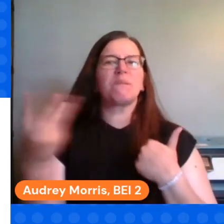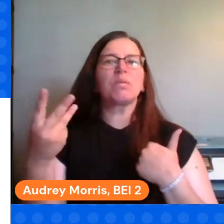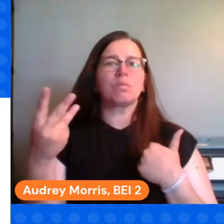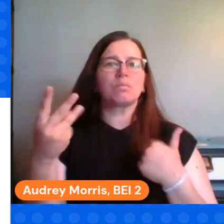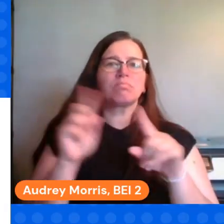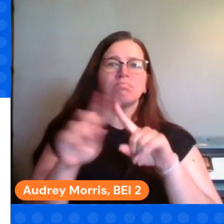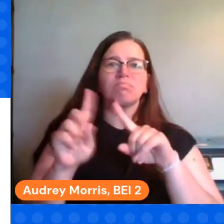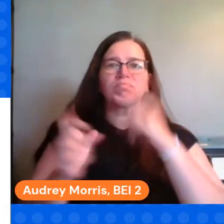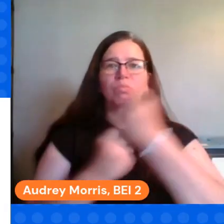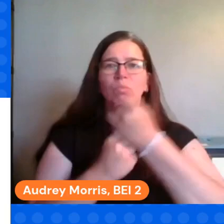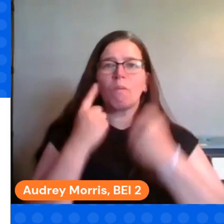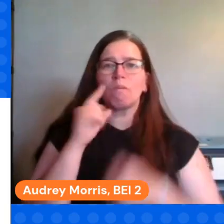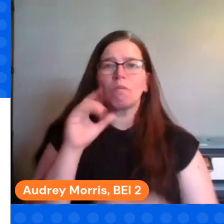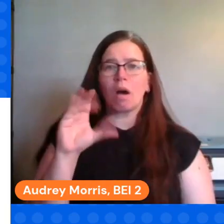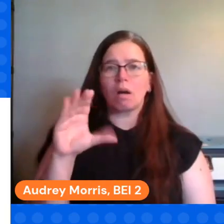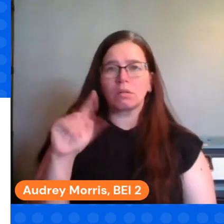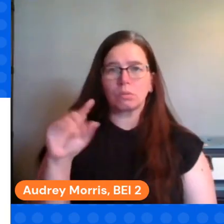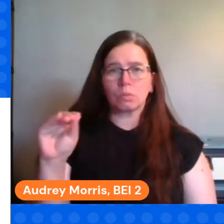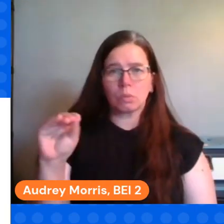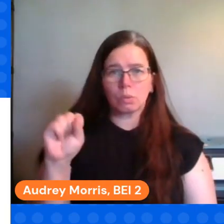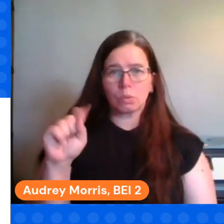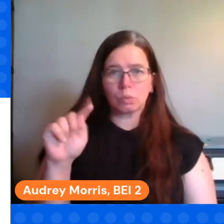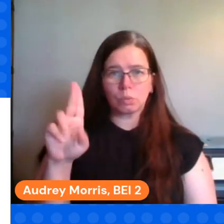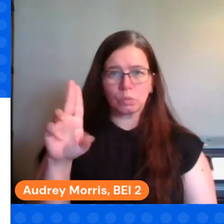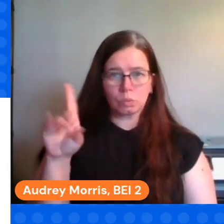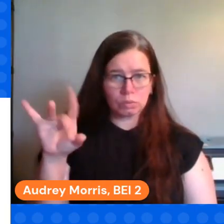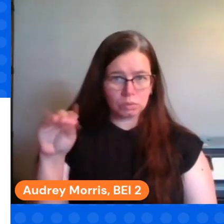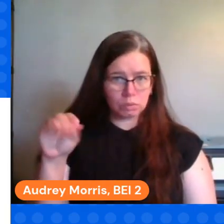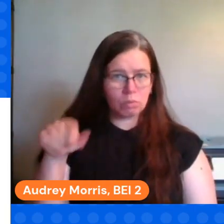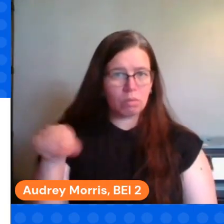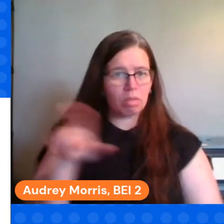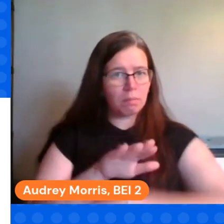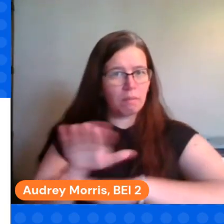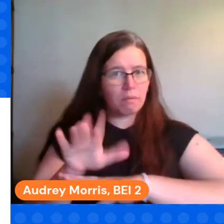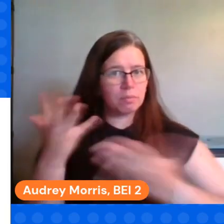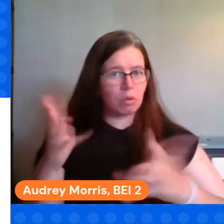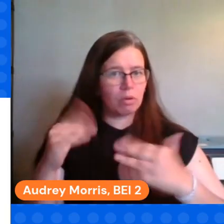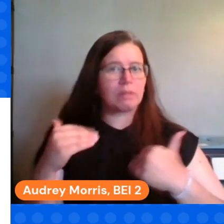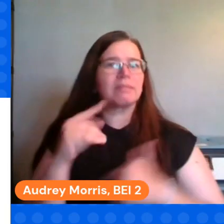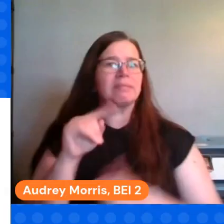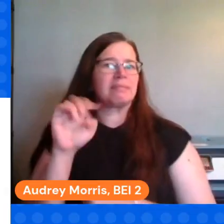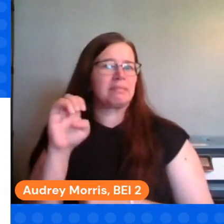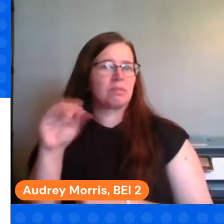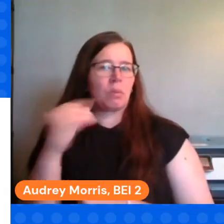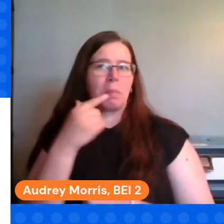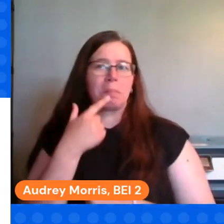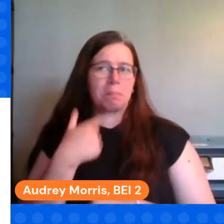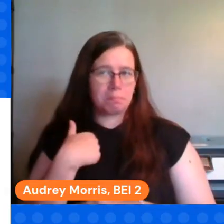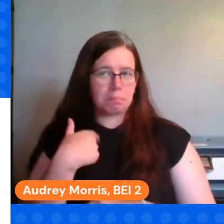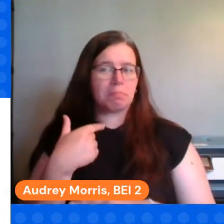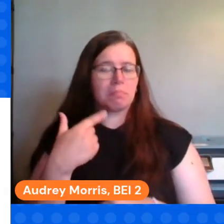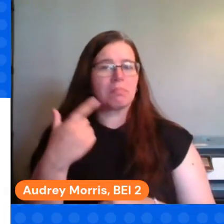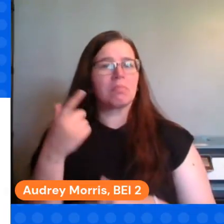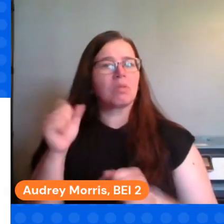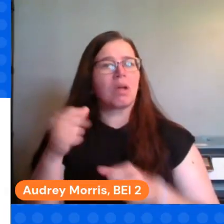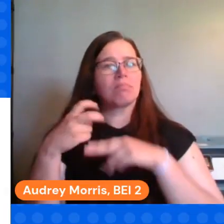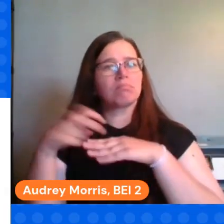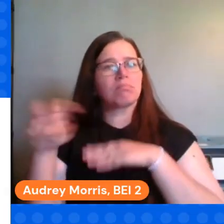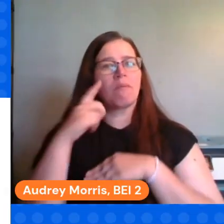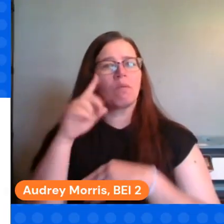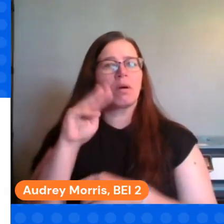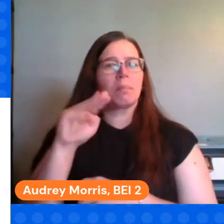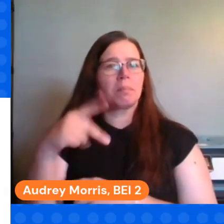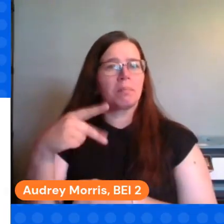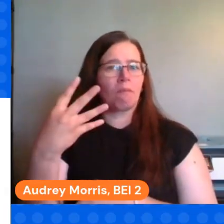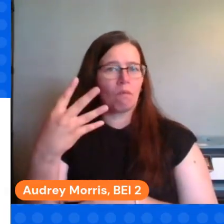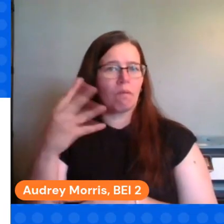for OctoStudio in these platforms already. You can, as Theo mentioned, you can export your project as an MP4 video, and that's a great